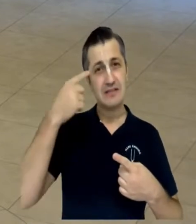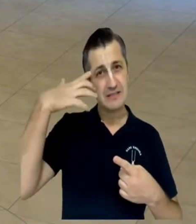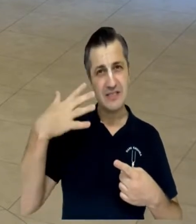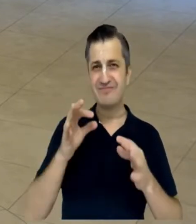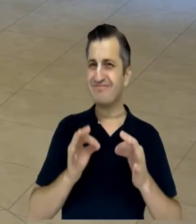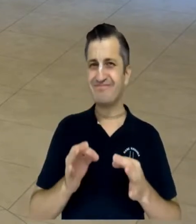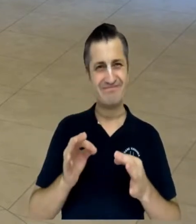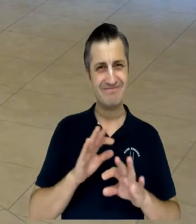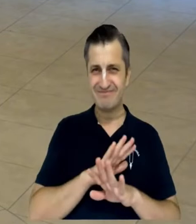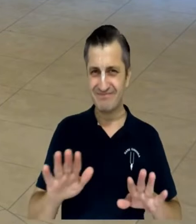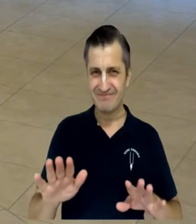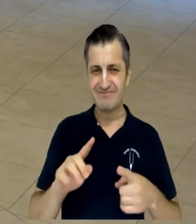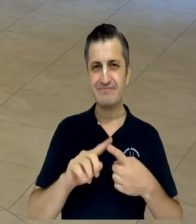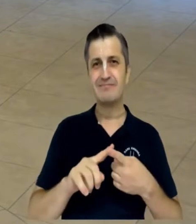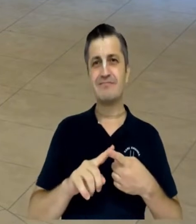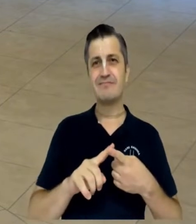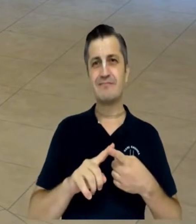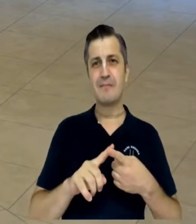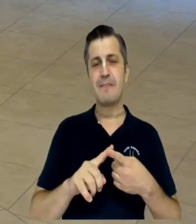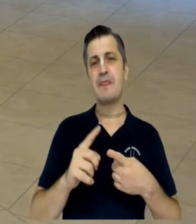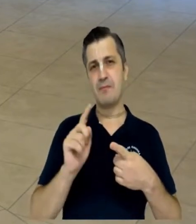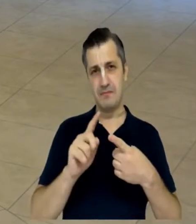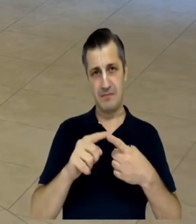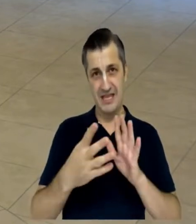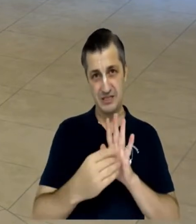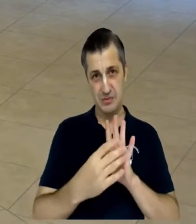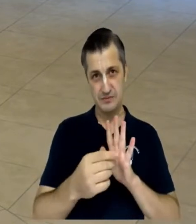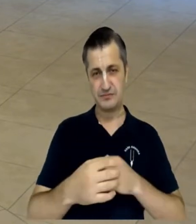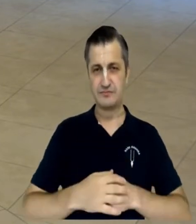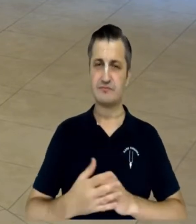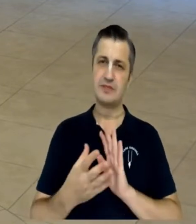right? So for example, let's say,